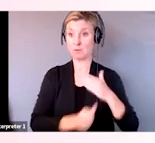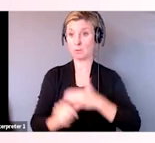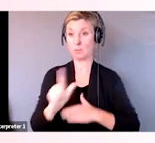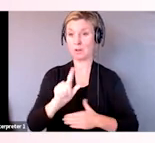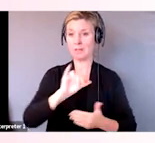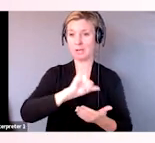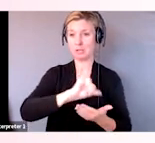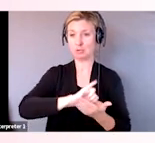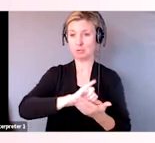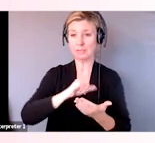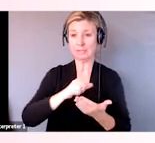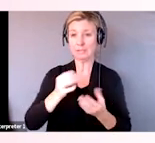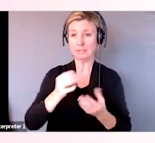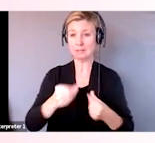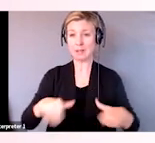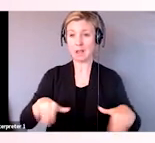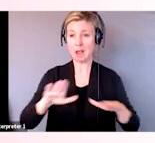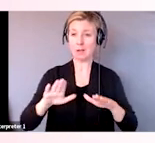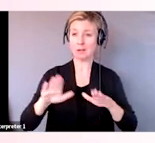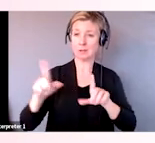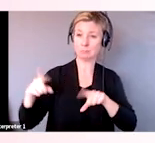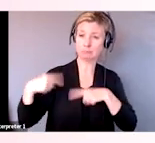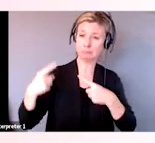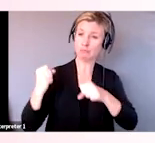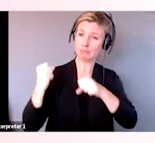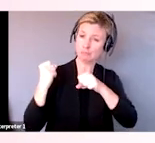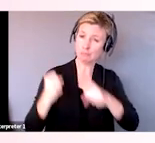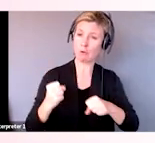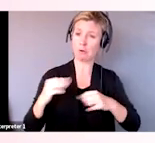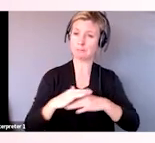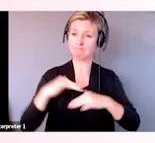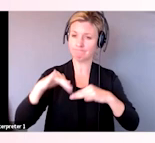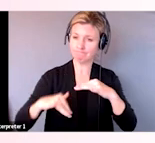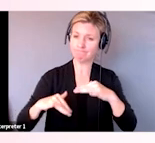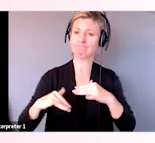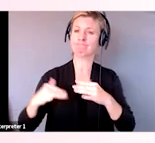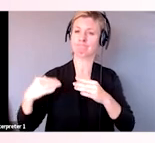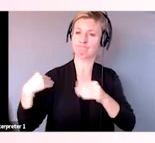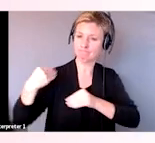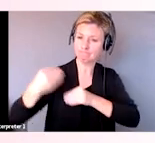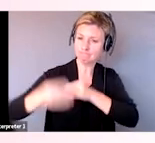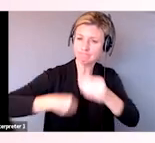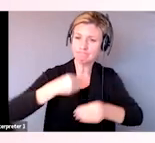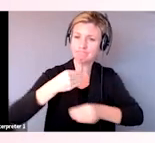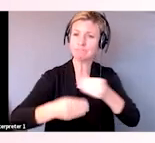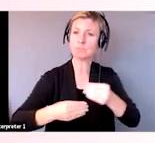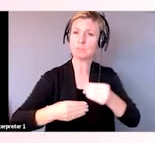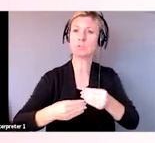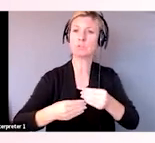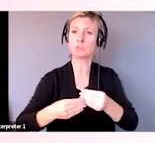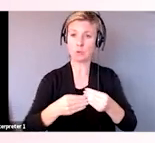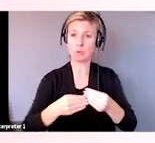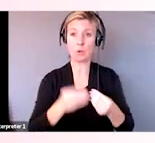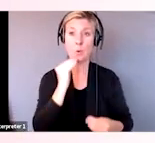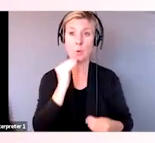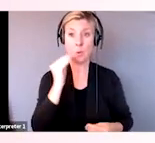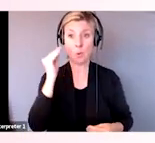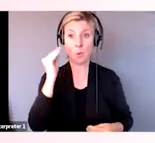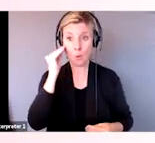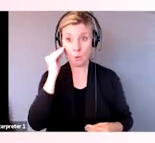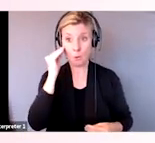rich indigenous history and home to many First Nations, Inuit, and Métis people today.